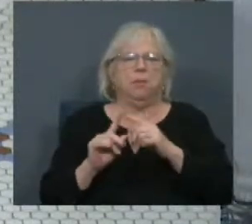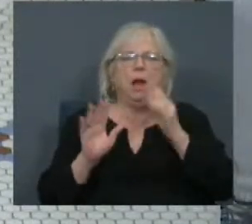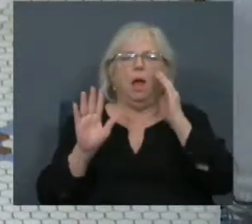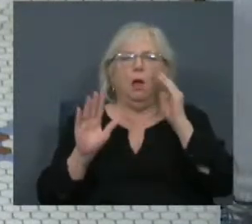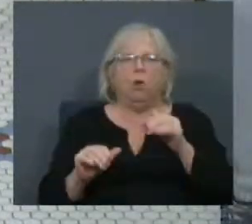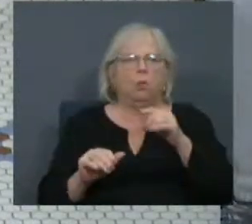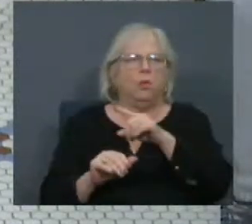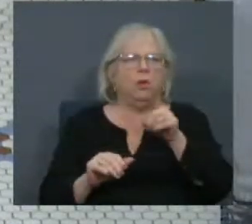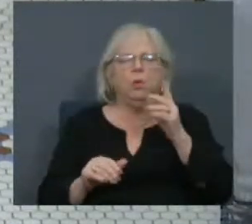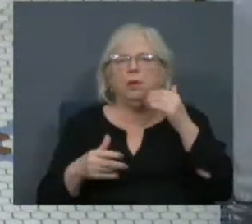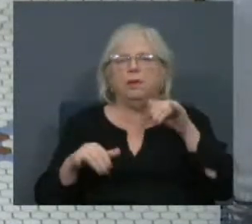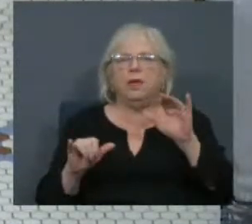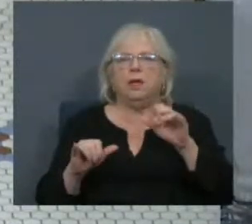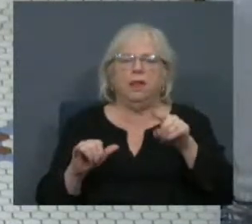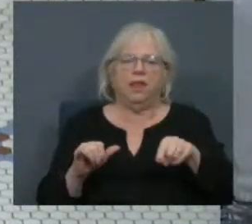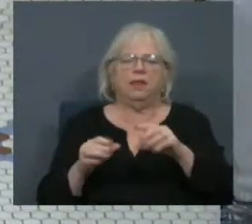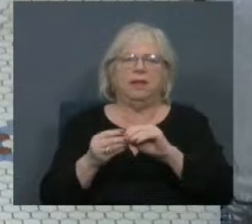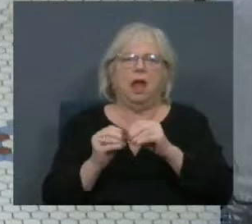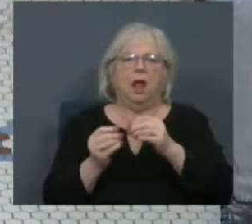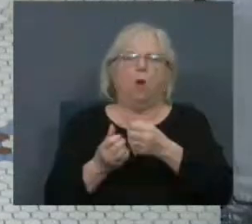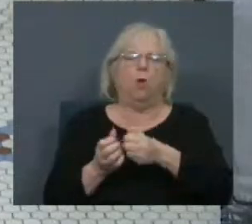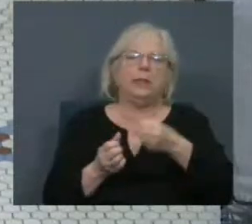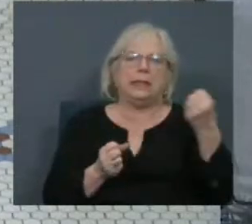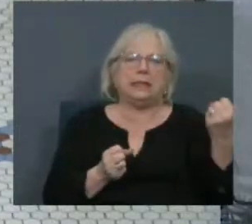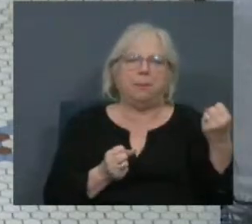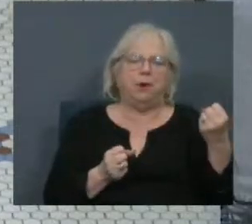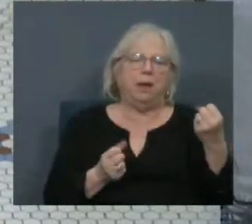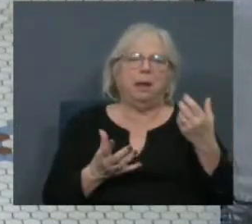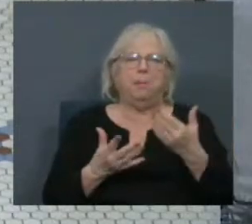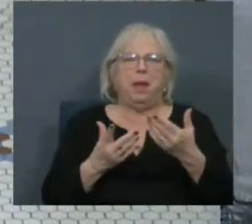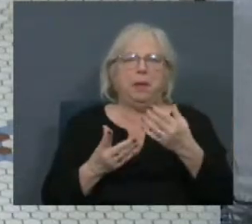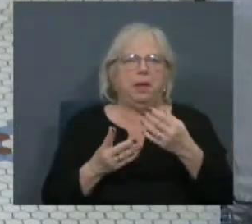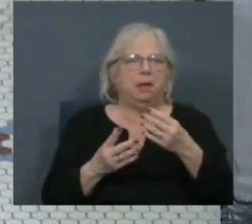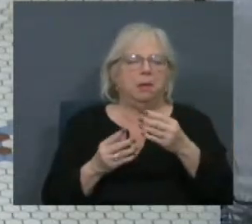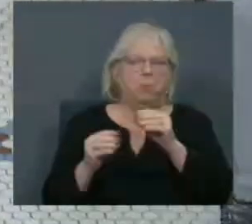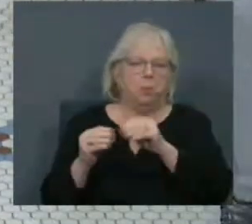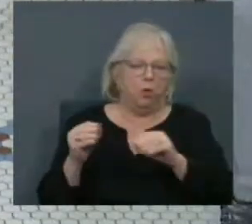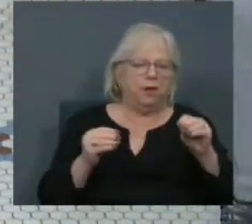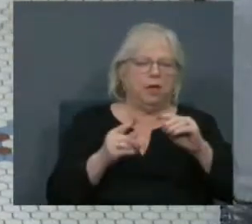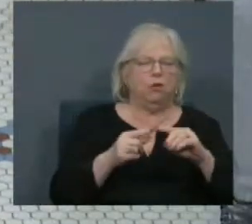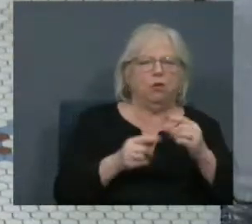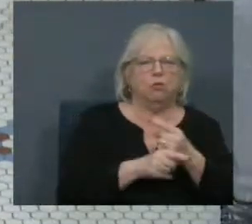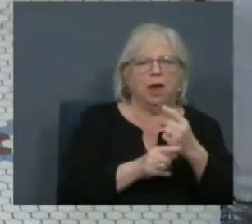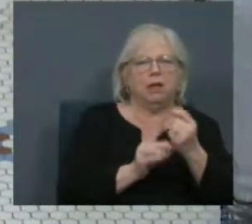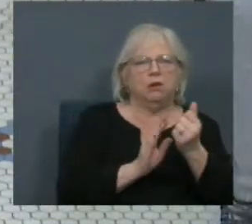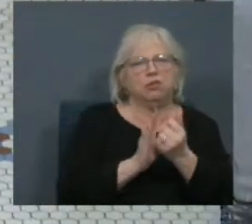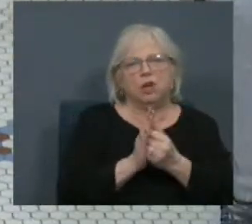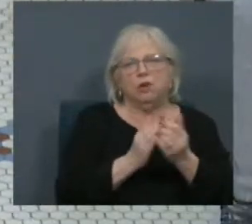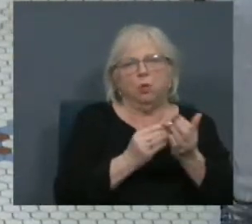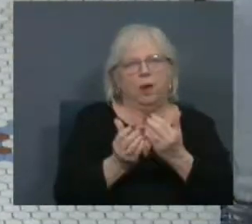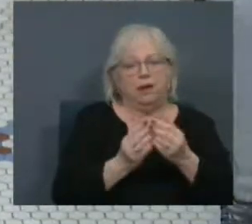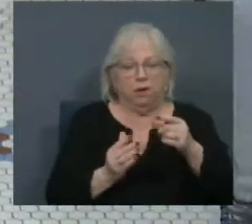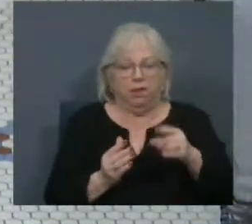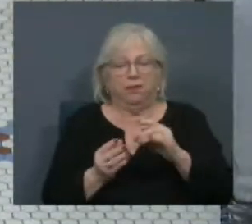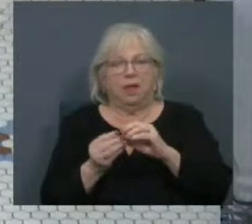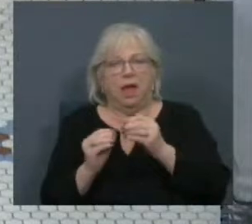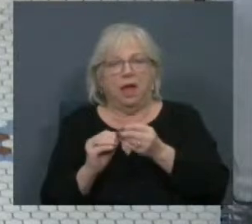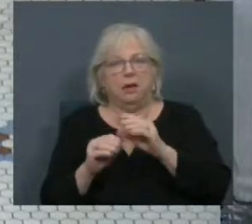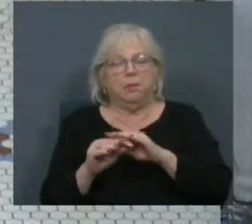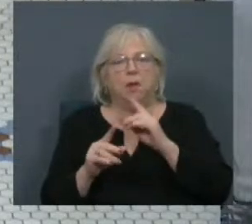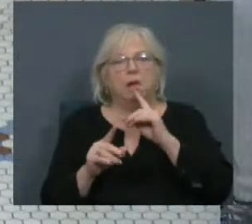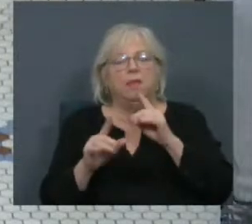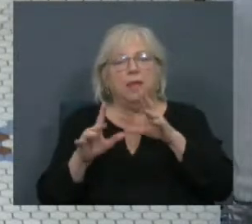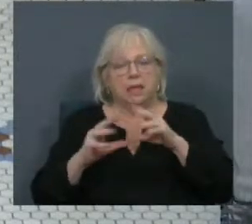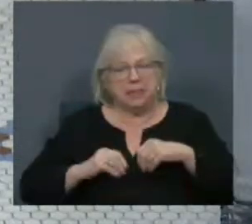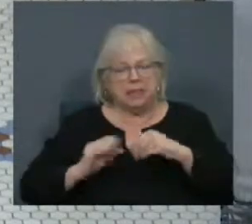still hold this item separate. Whether that's moving to amend the agenda or whatever you need to do, please remove this item so that you vote on it